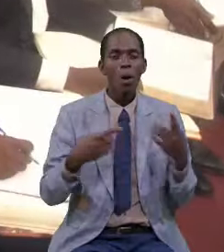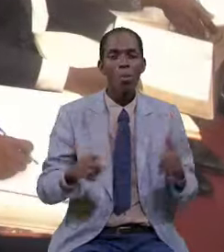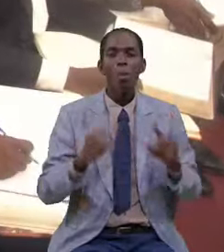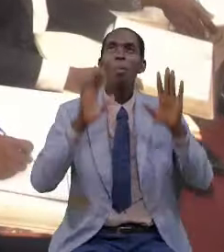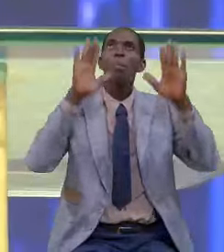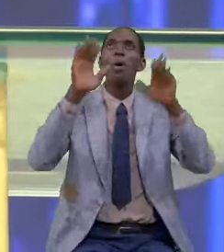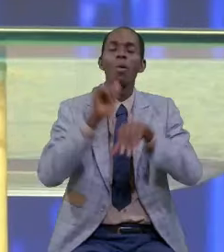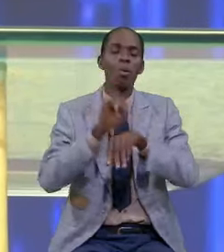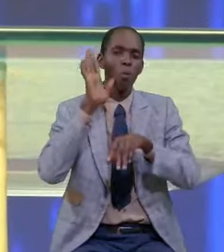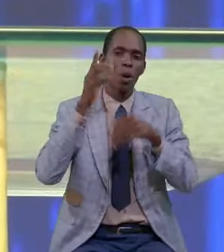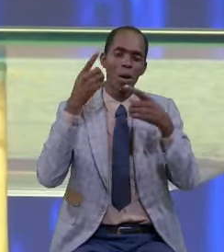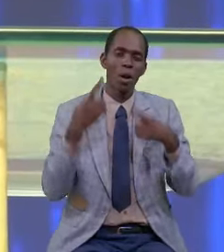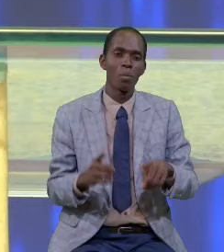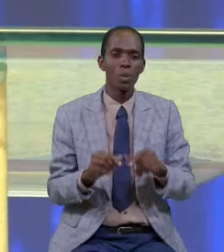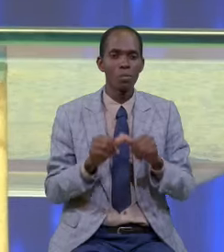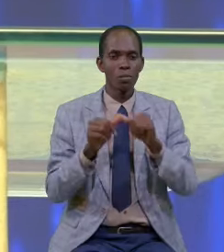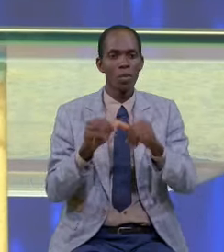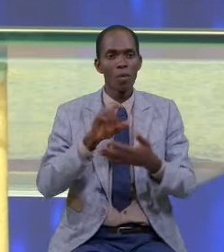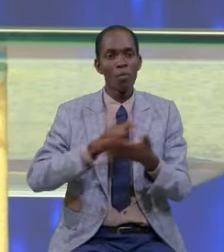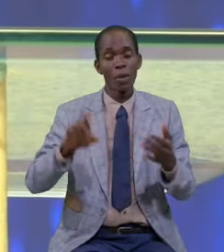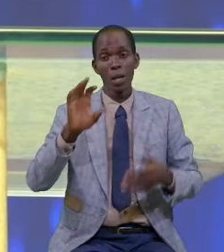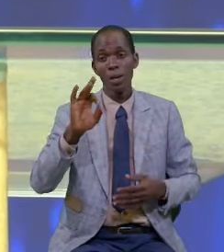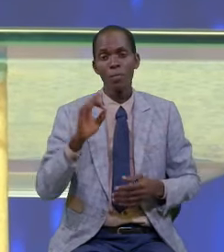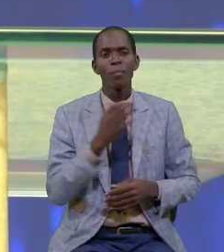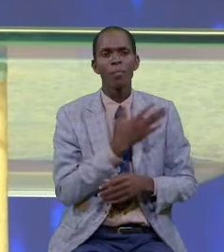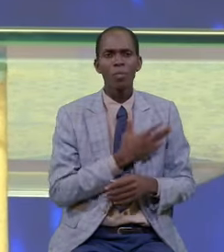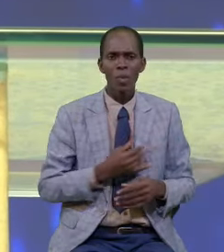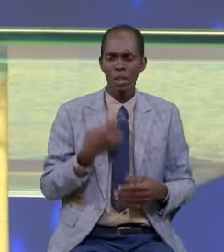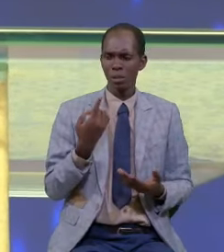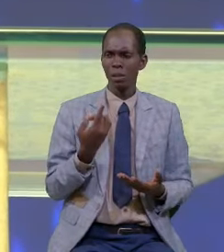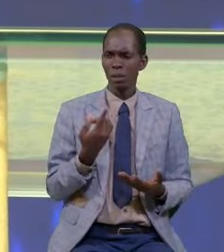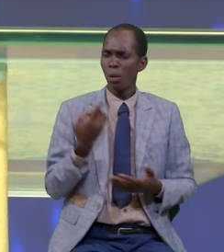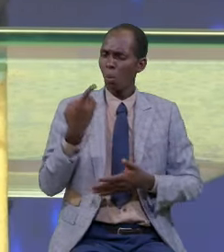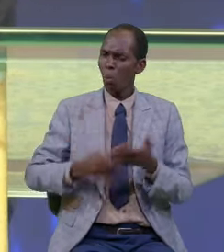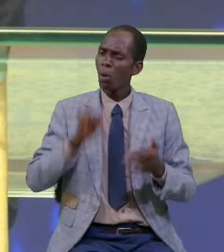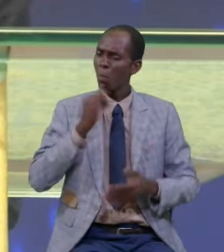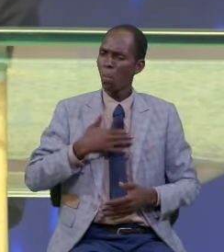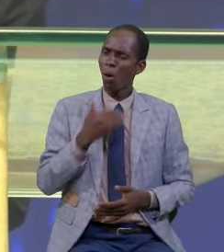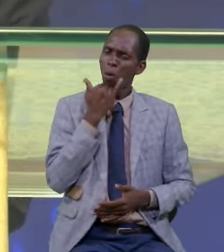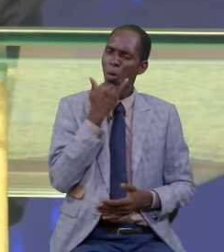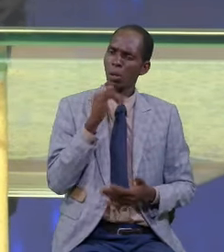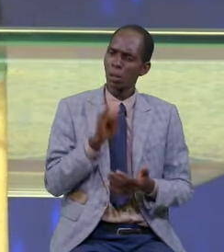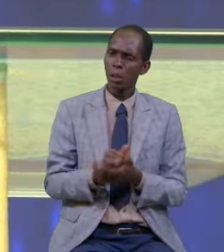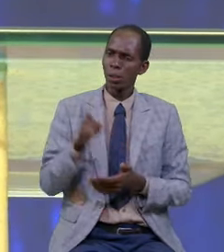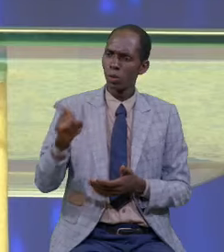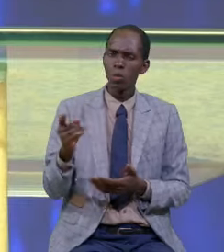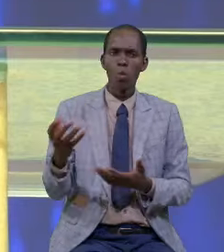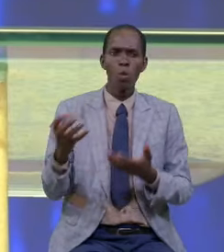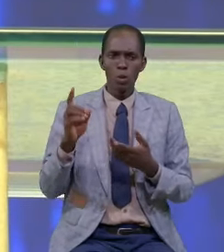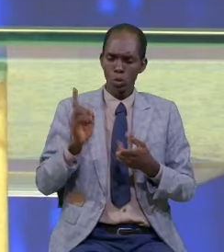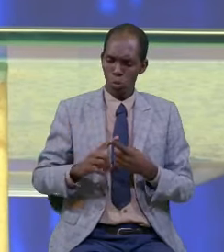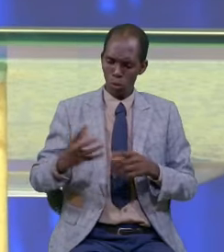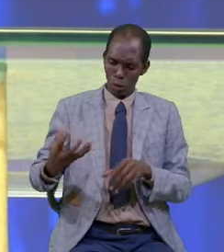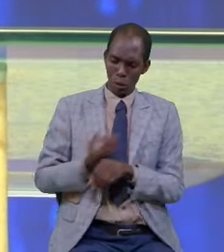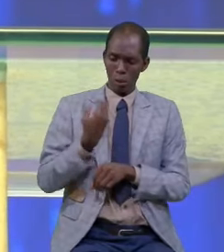And then look at verse 9. And he said, what have I seen, that thou wouldest deliver thy servant into